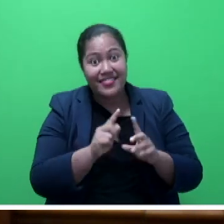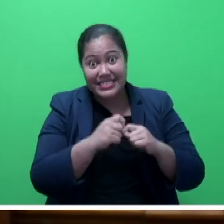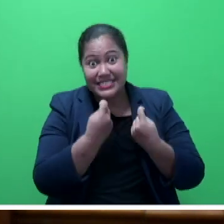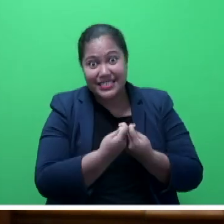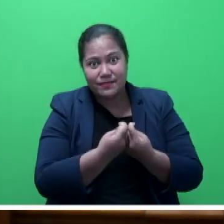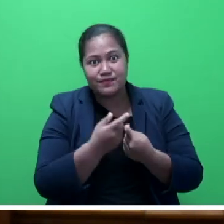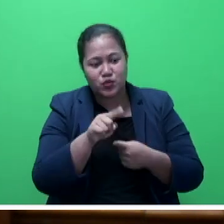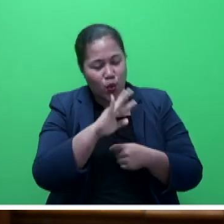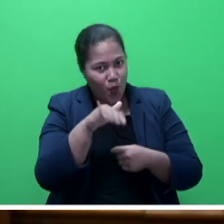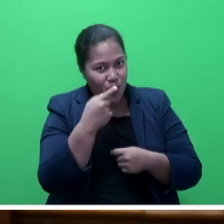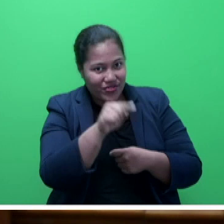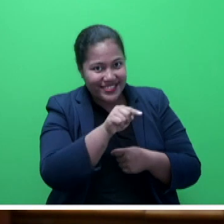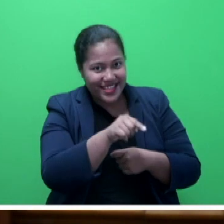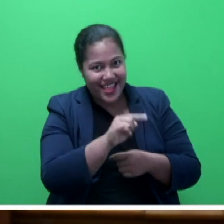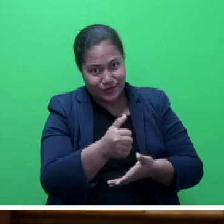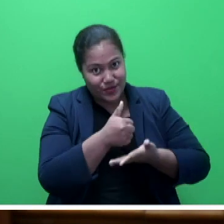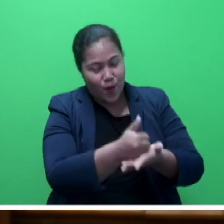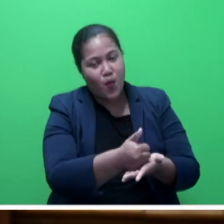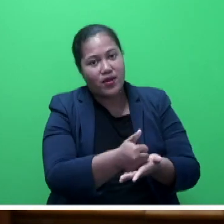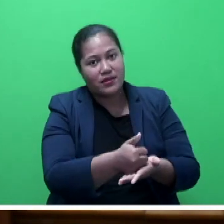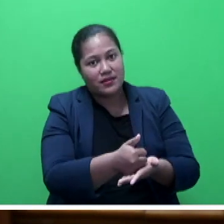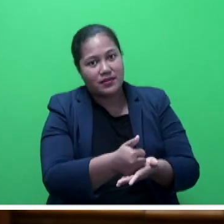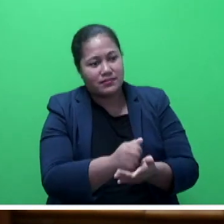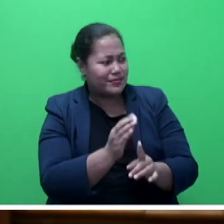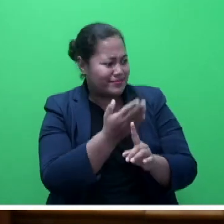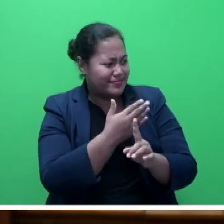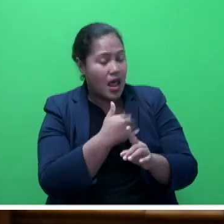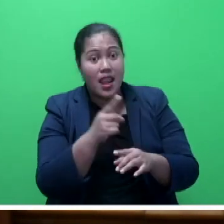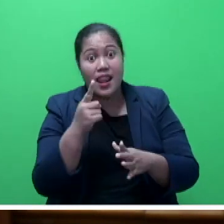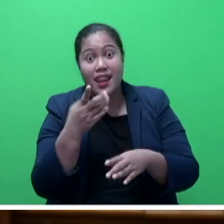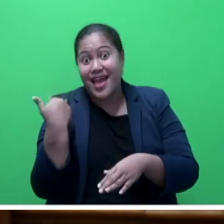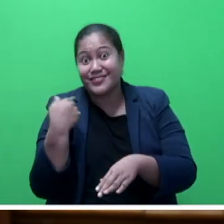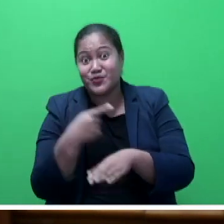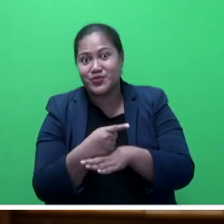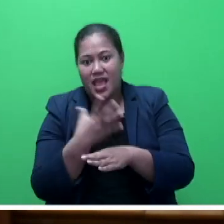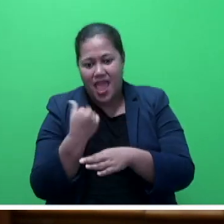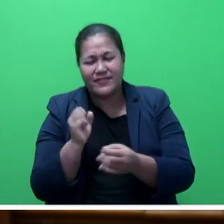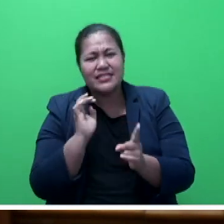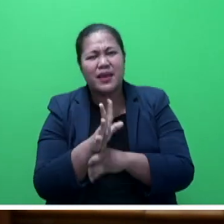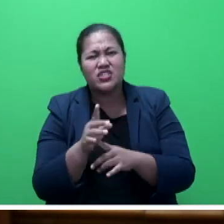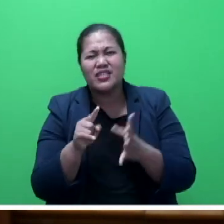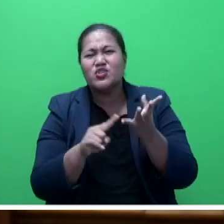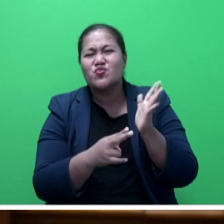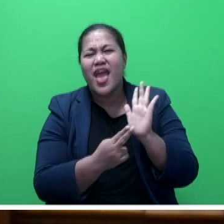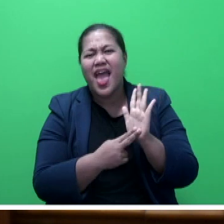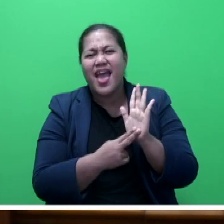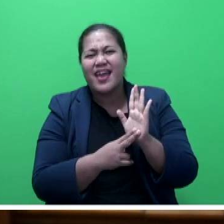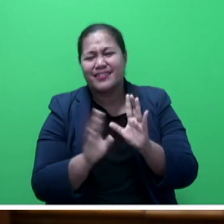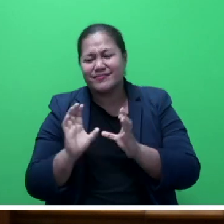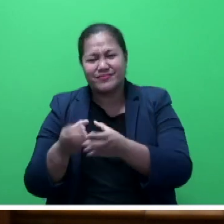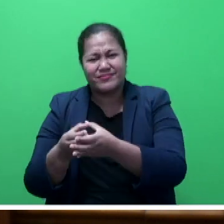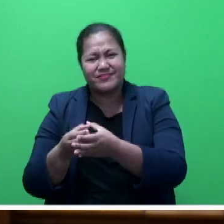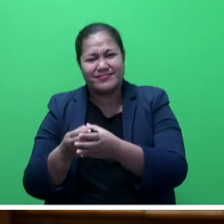challenge. Most recently, last week, at a special United Nations summit on the global COVID-19